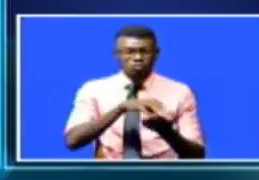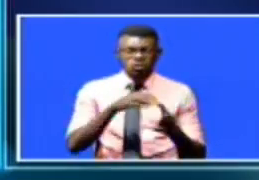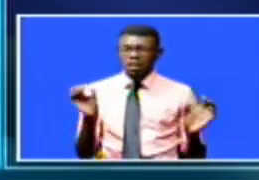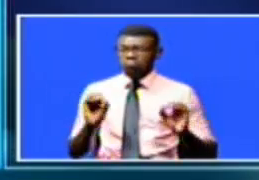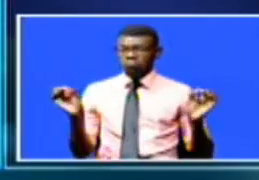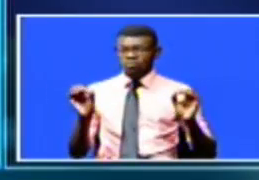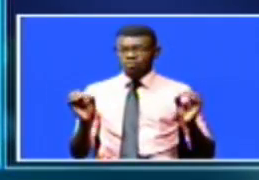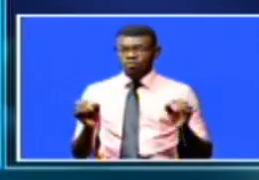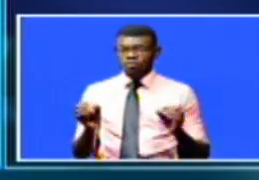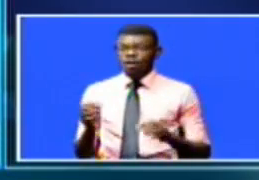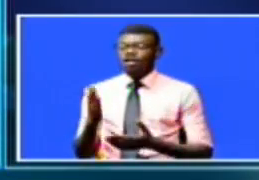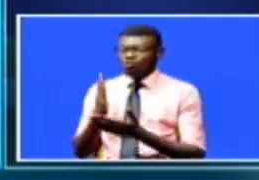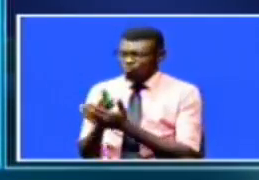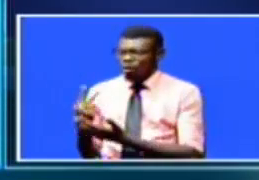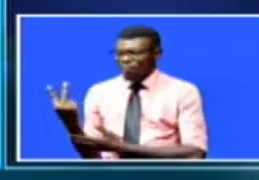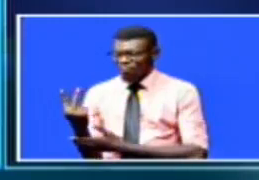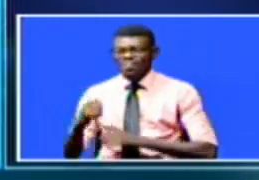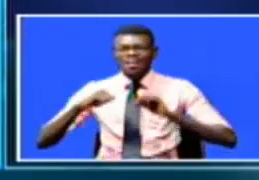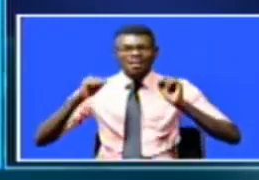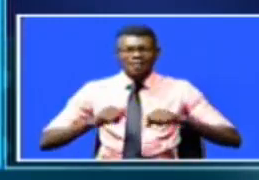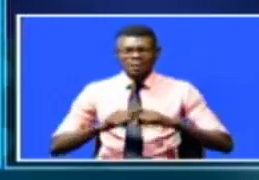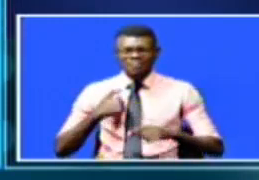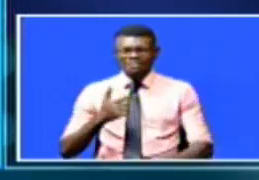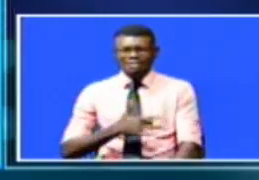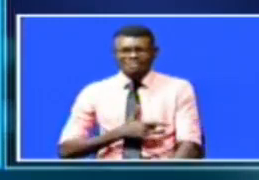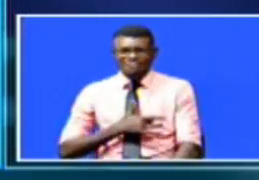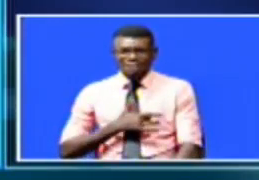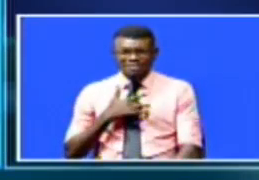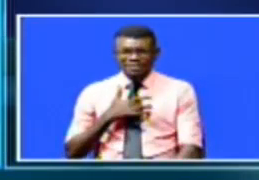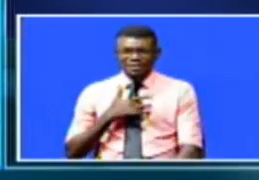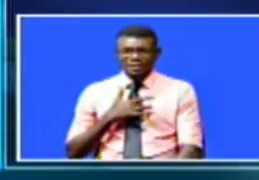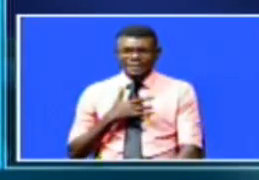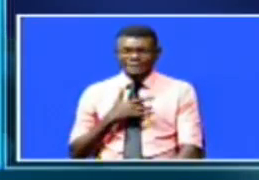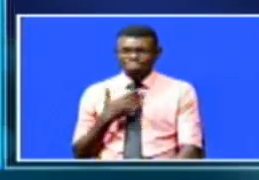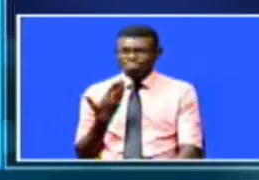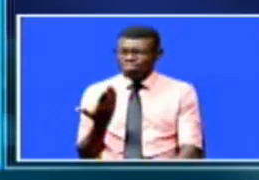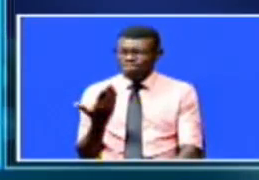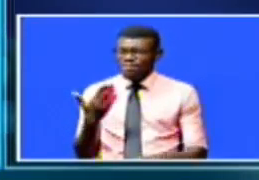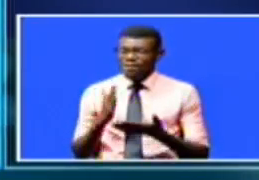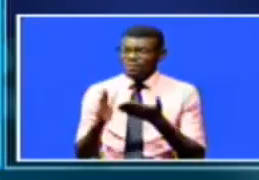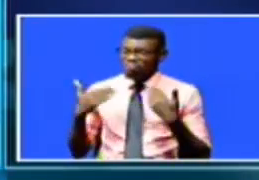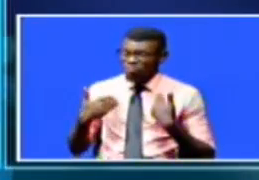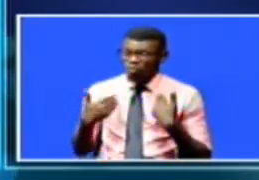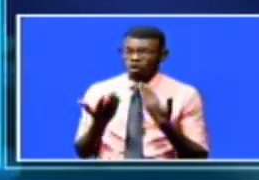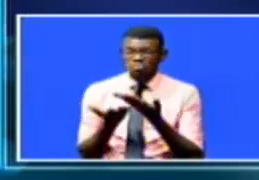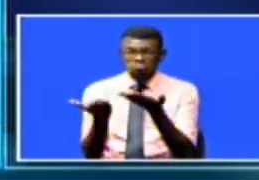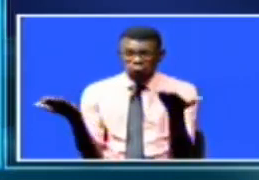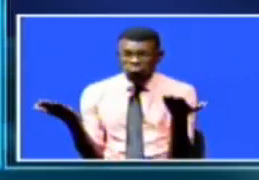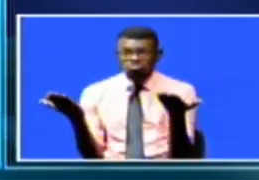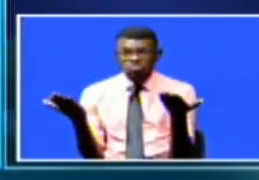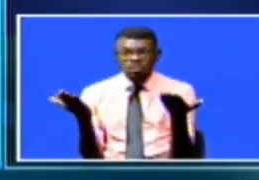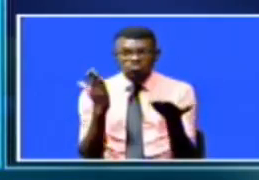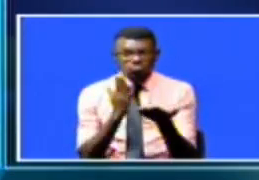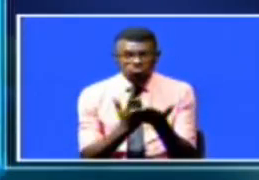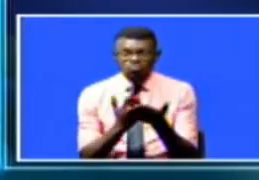know, it was a gentleman's agreement, and I just felt like for the sake of those Kenyans who depend